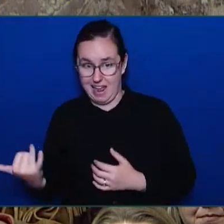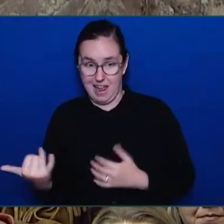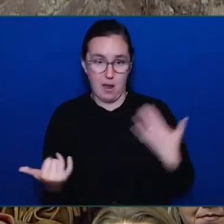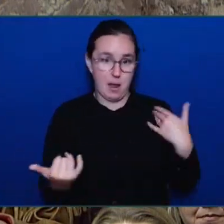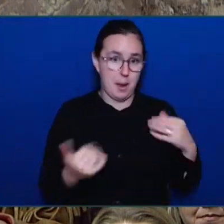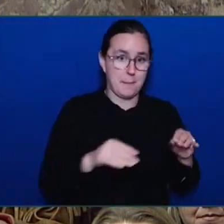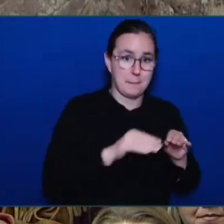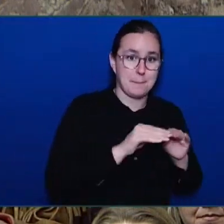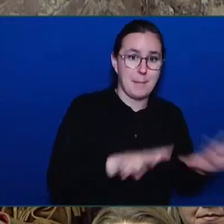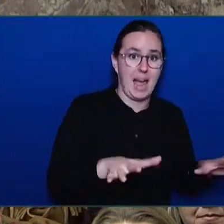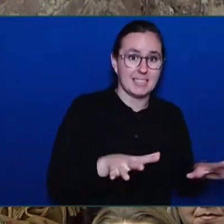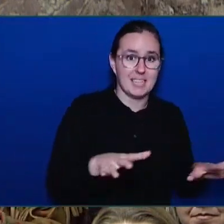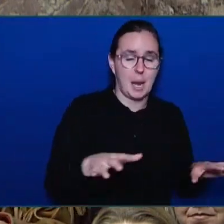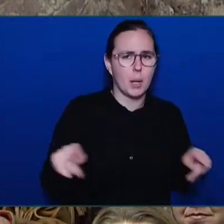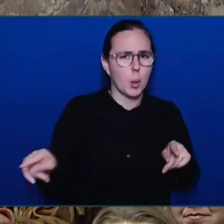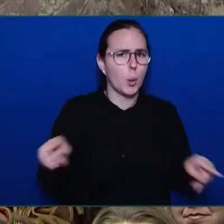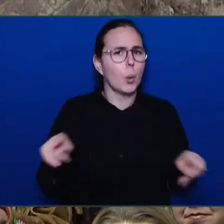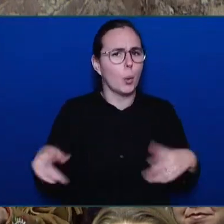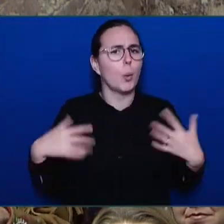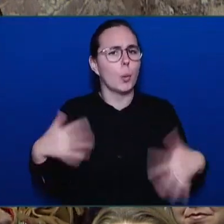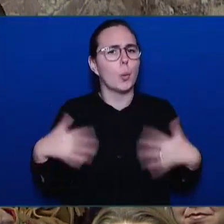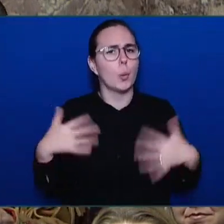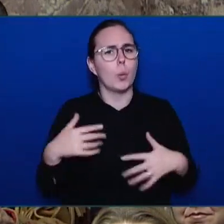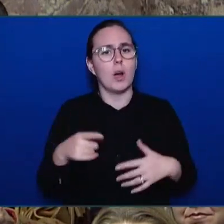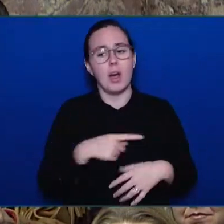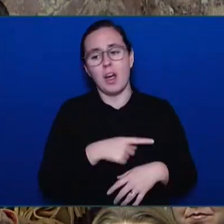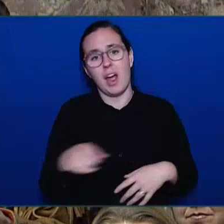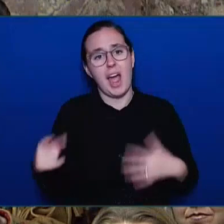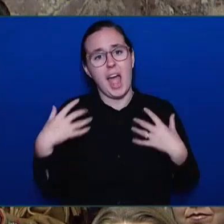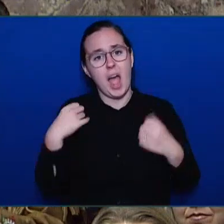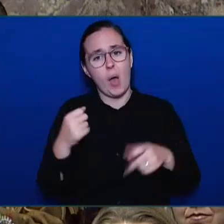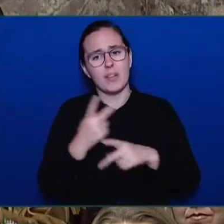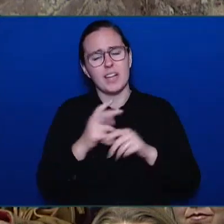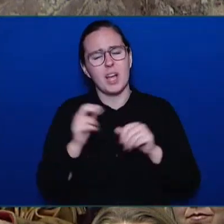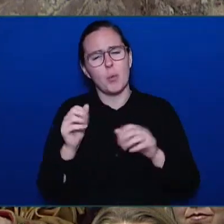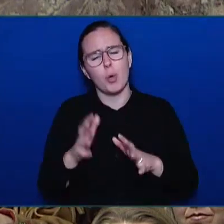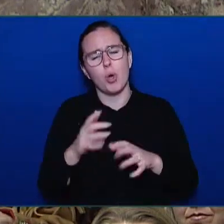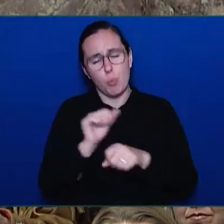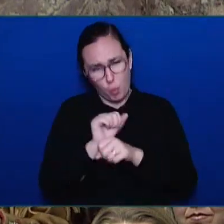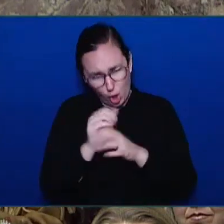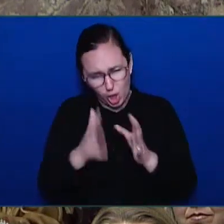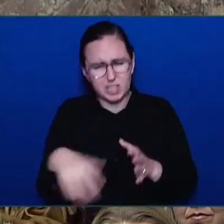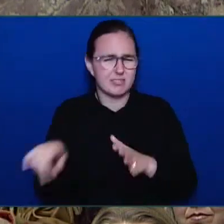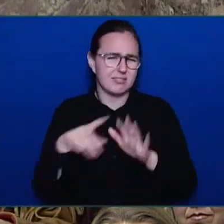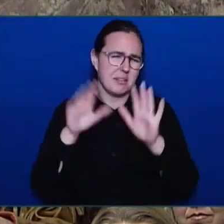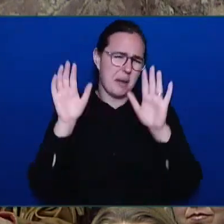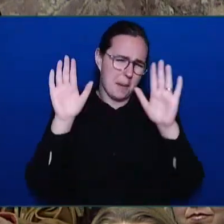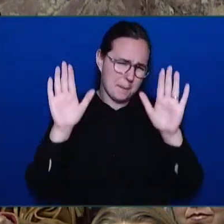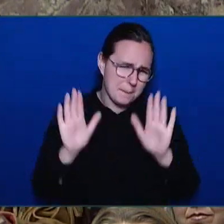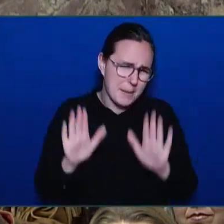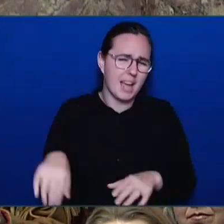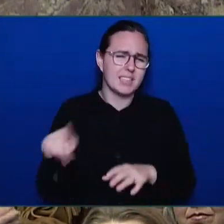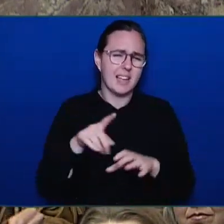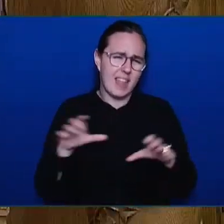more, and that's why we've taken action after action after action to support people in the community across British